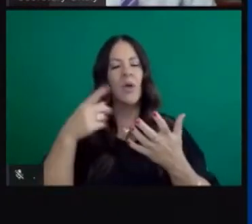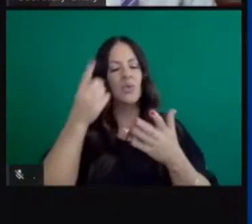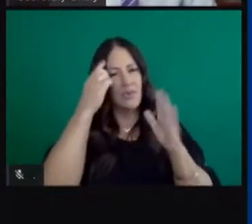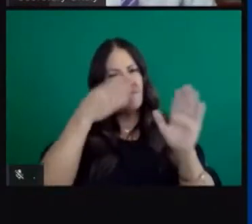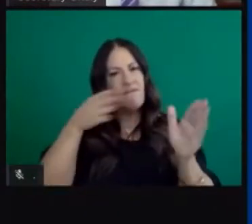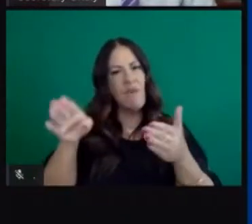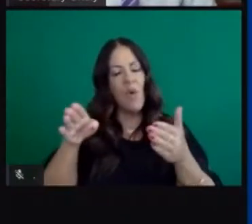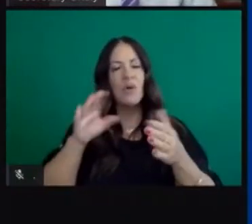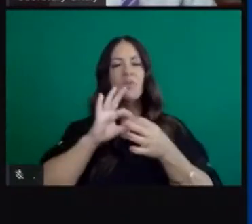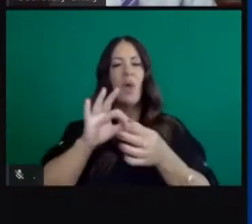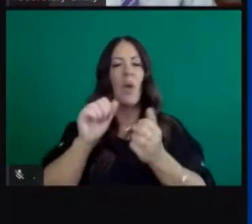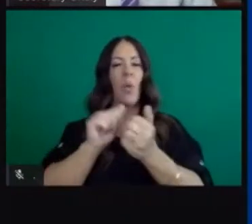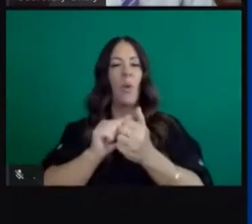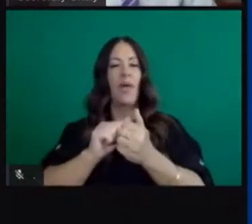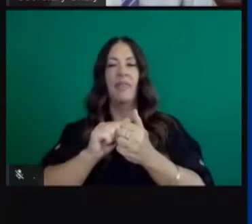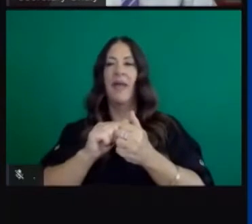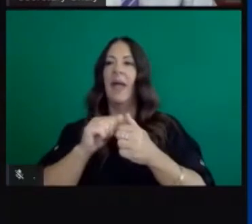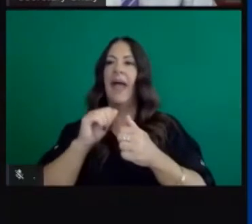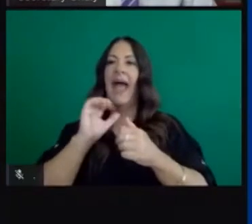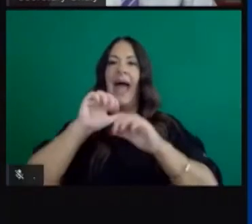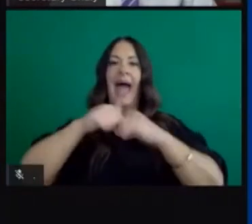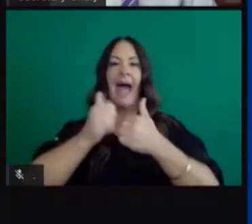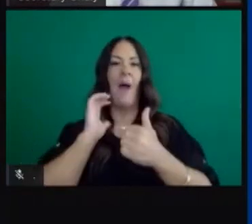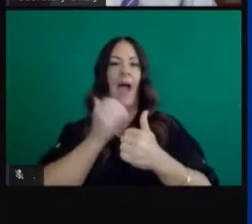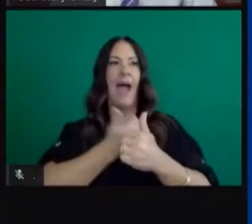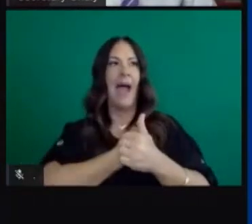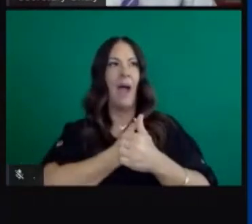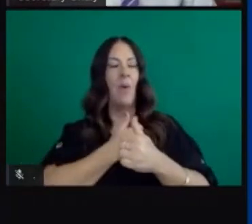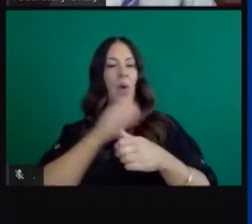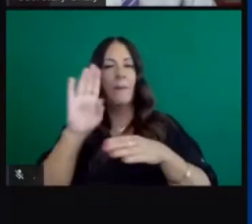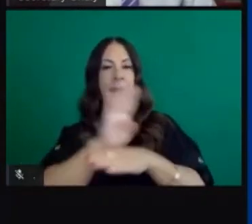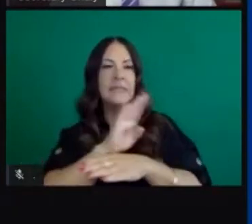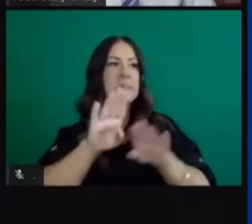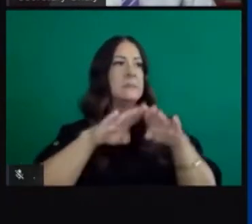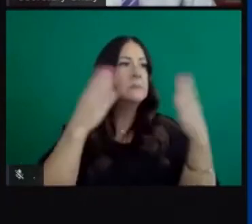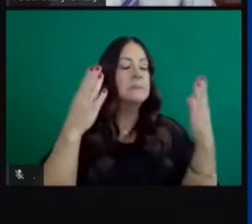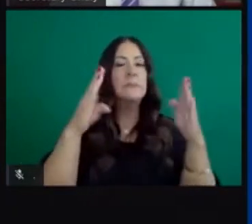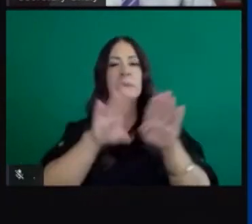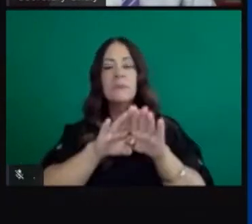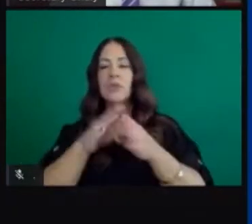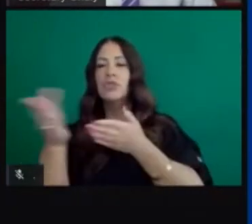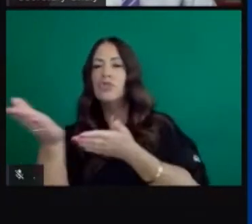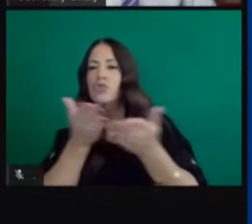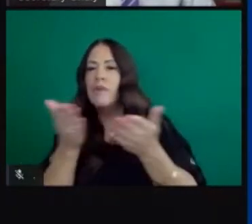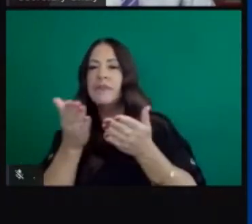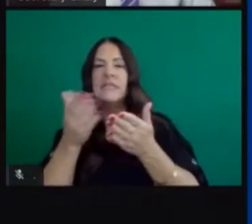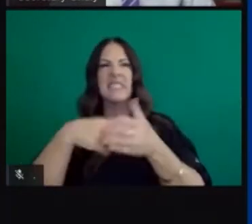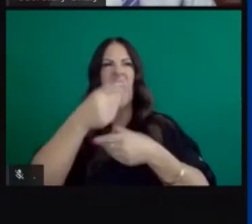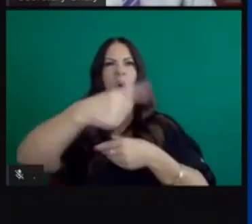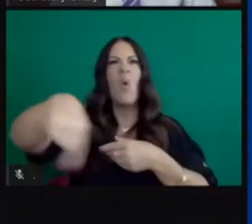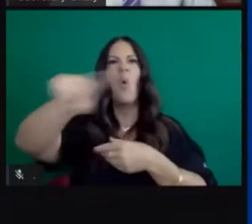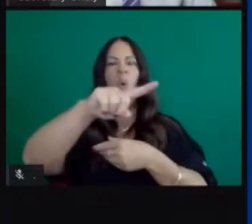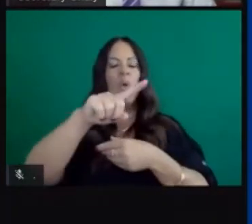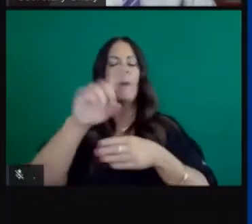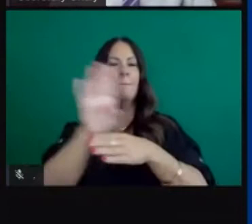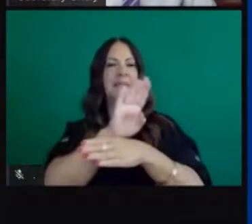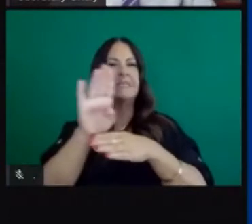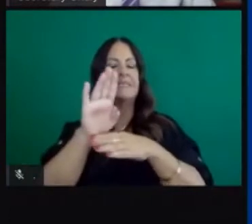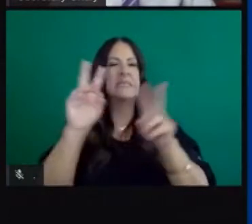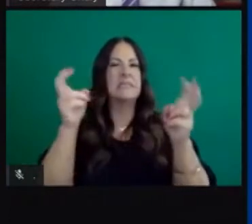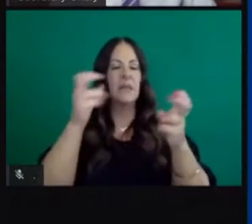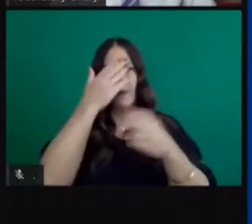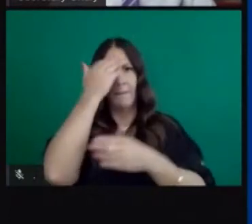our blueprint for a safer economy. As a reminder, at the end of August, it's almost been a month now,